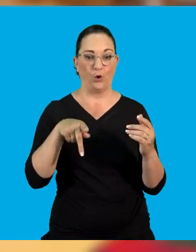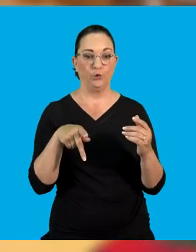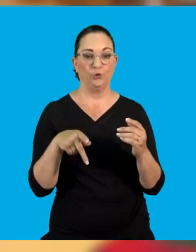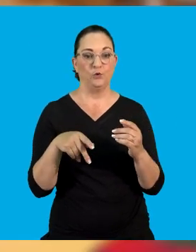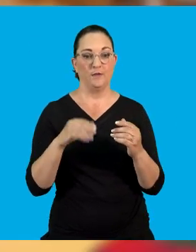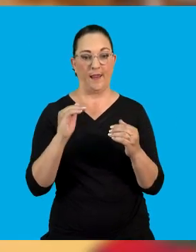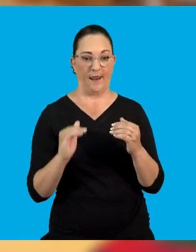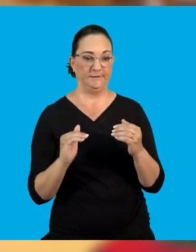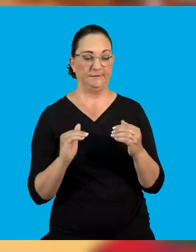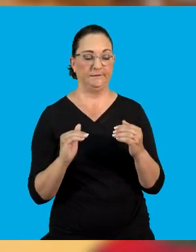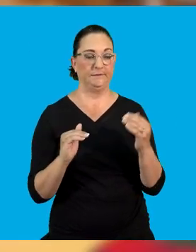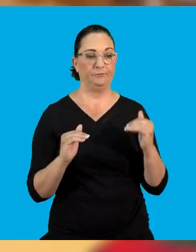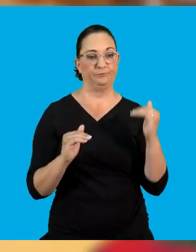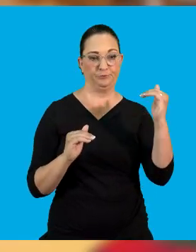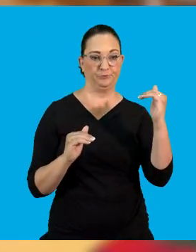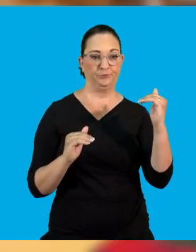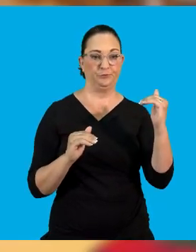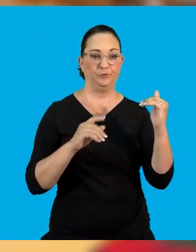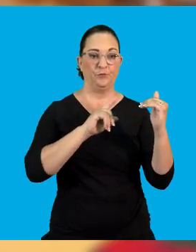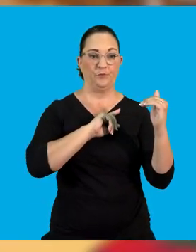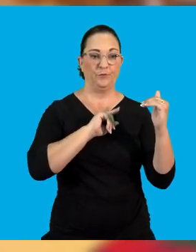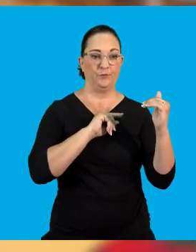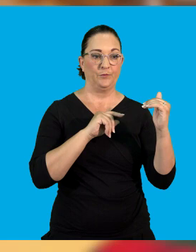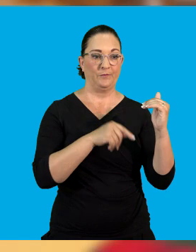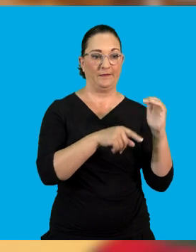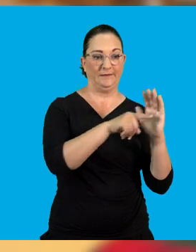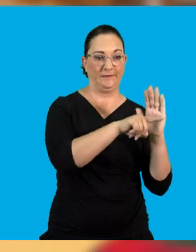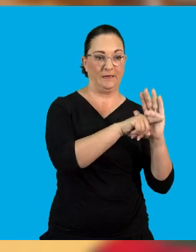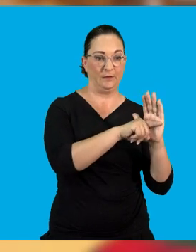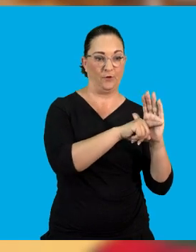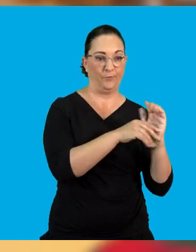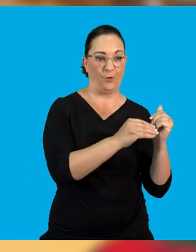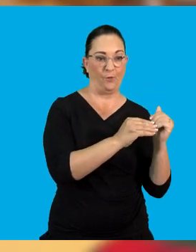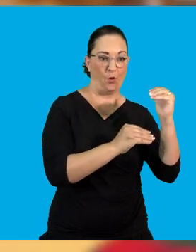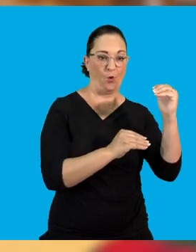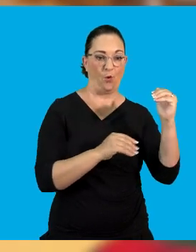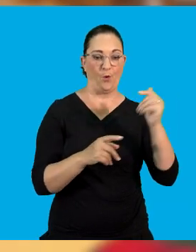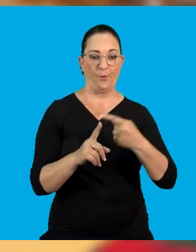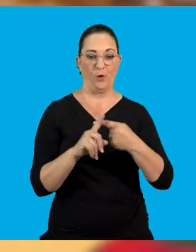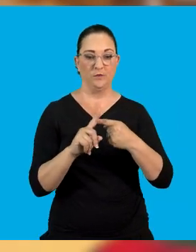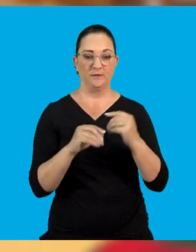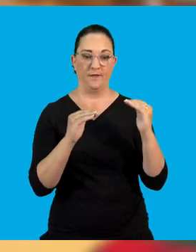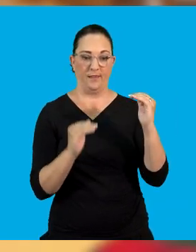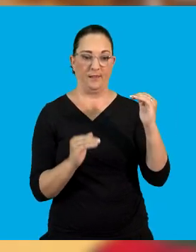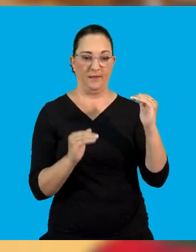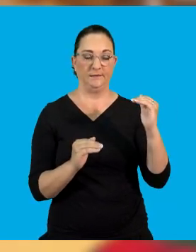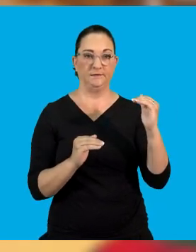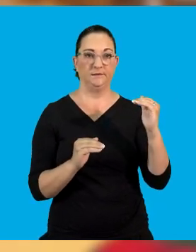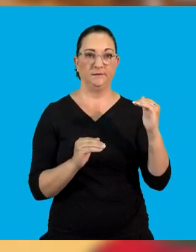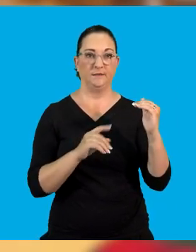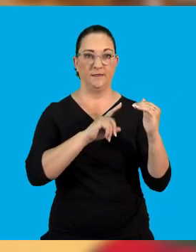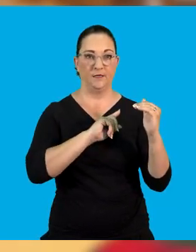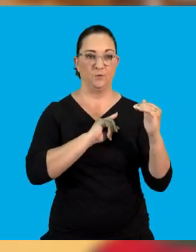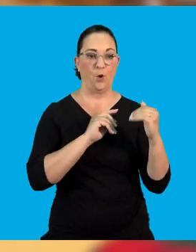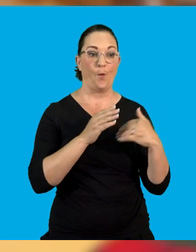of protons. If we are starting from a neutrally charged atom, when a substance or when that atom gains electrons, then